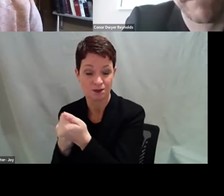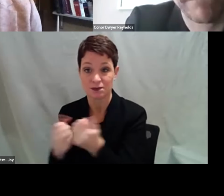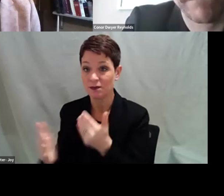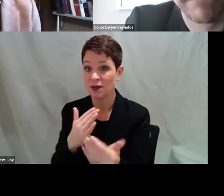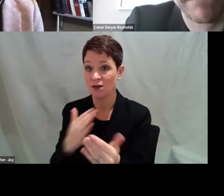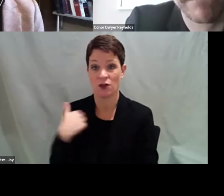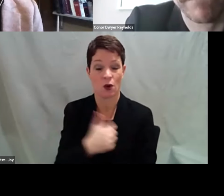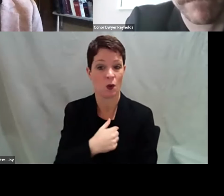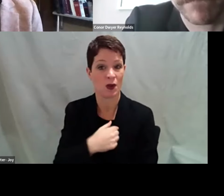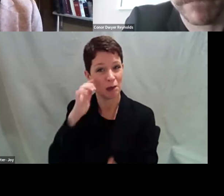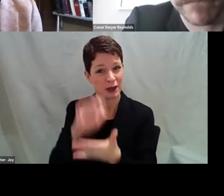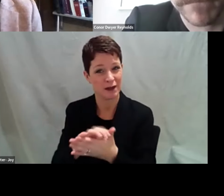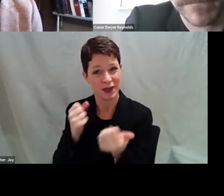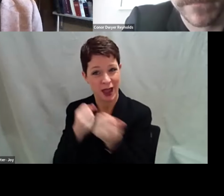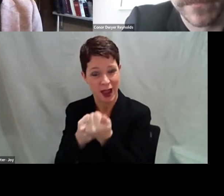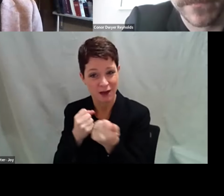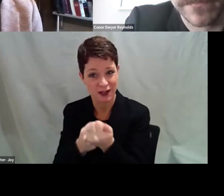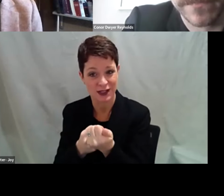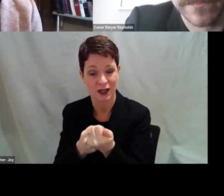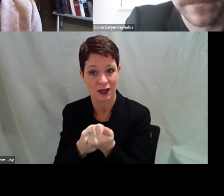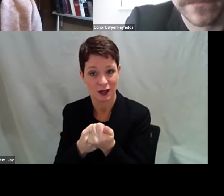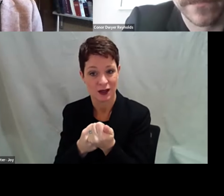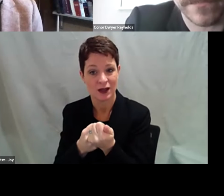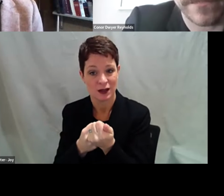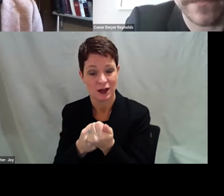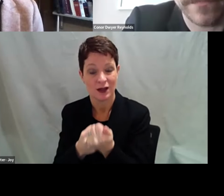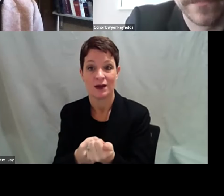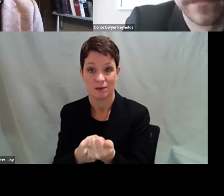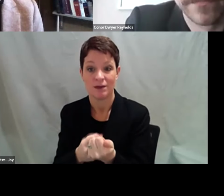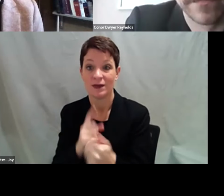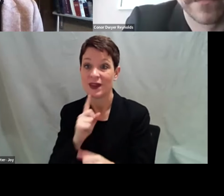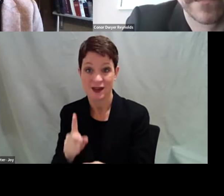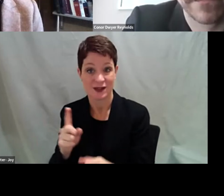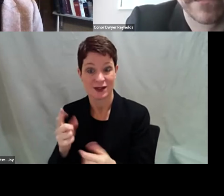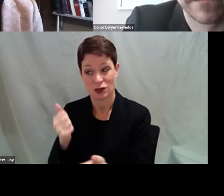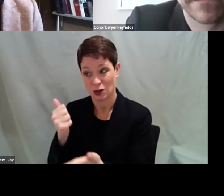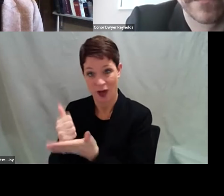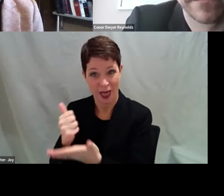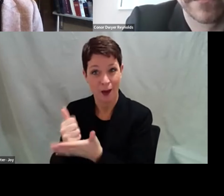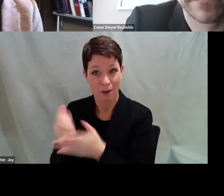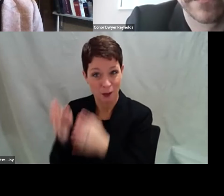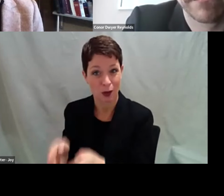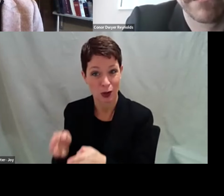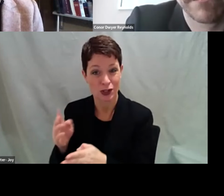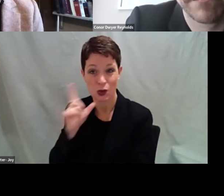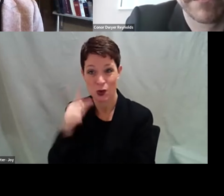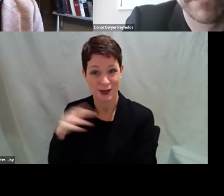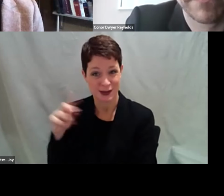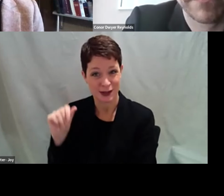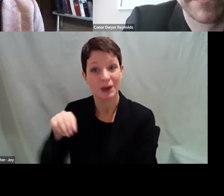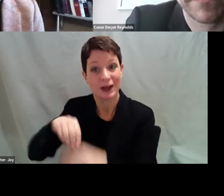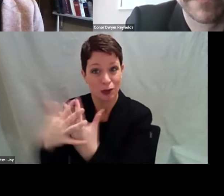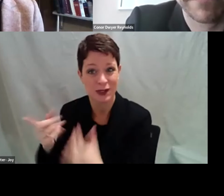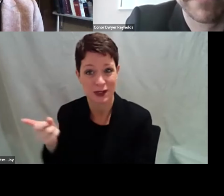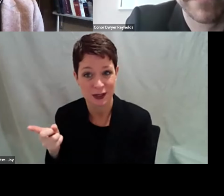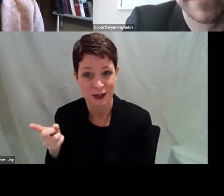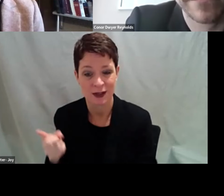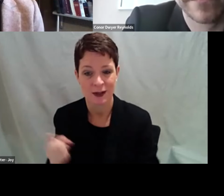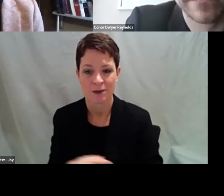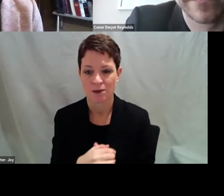think that the advocacy, or indeed when the advocacy is on behalf of incarcerated clients with disability.